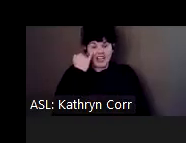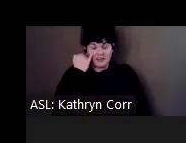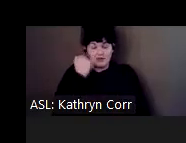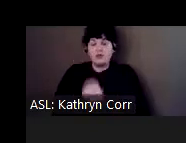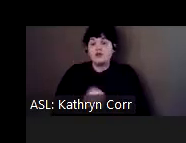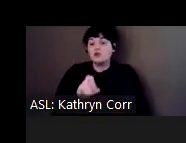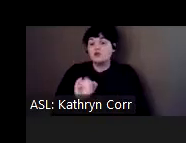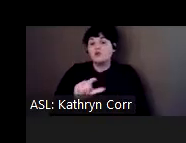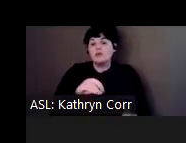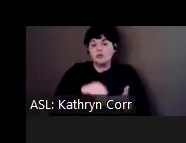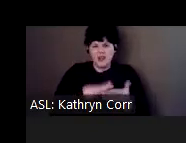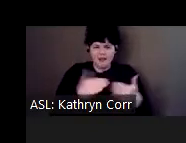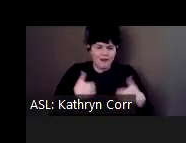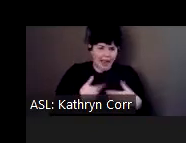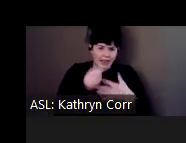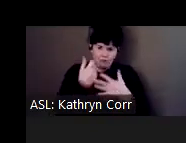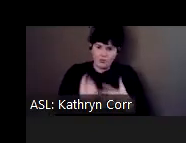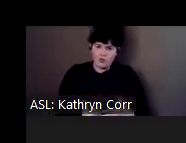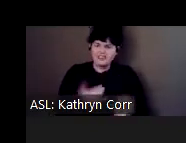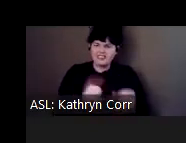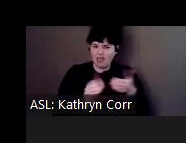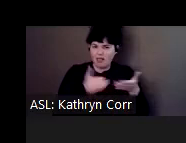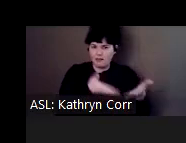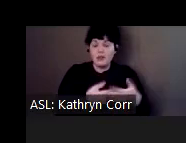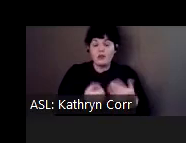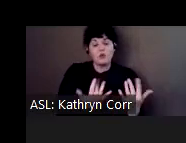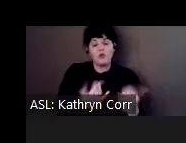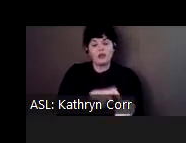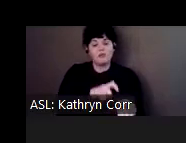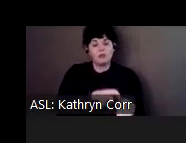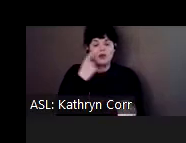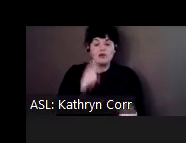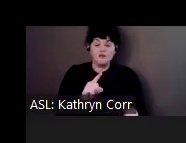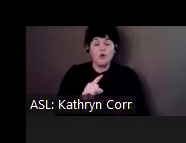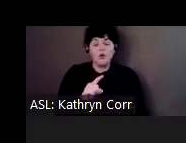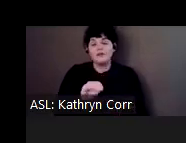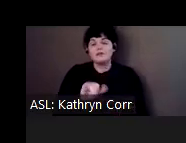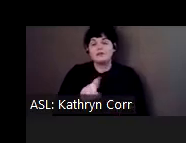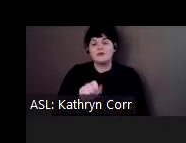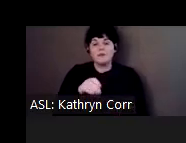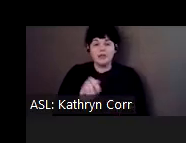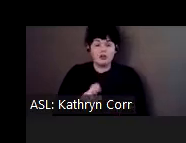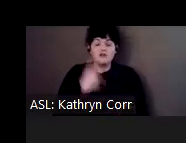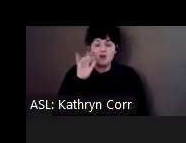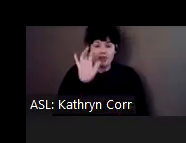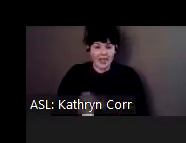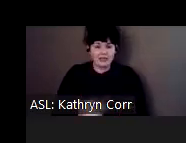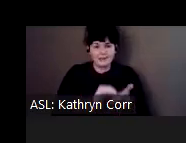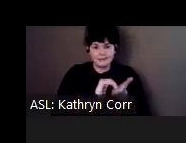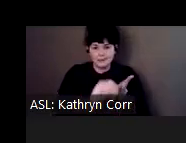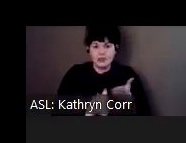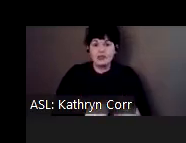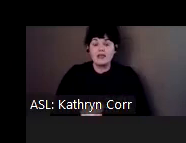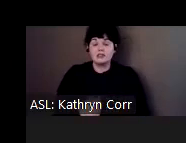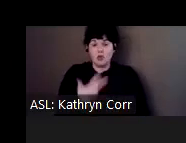record. The waiting period to have a misdemeanor set aside is 3 years after the end of the